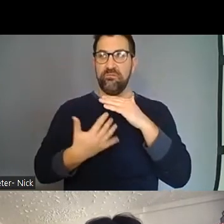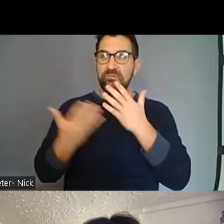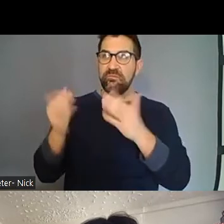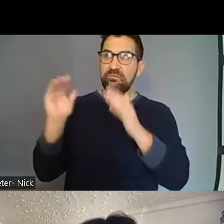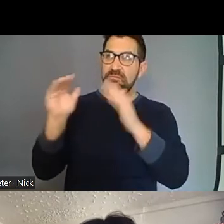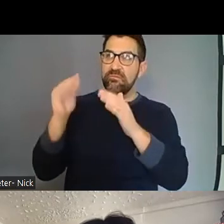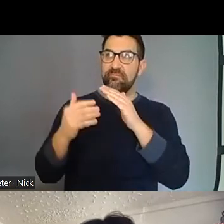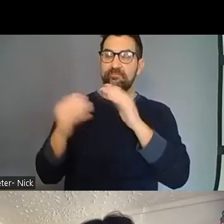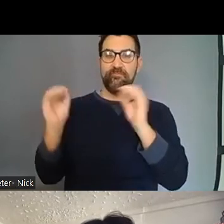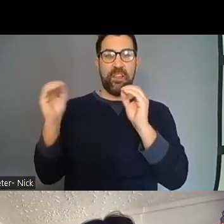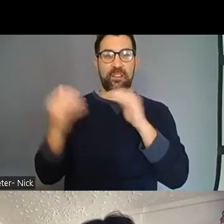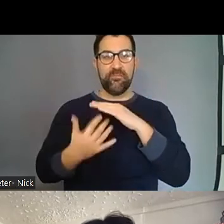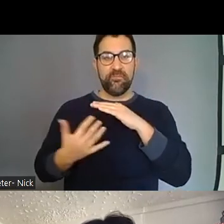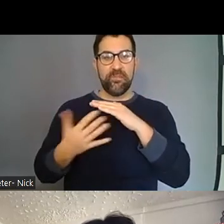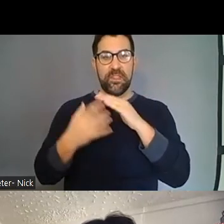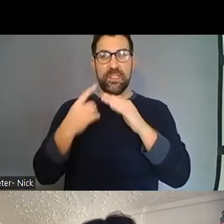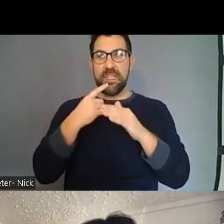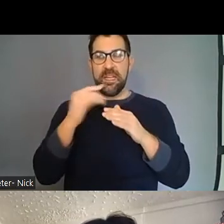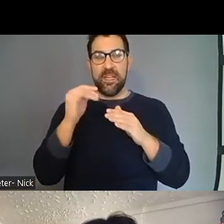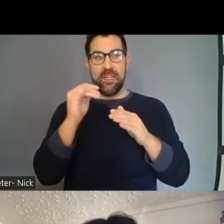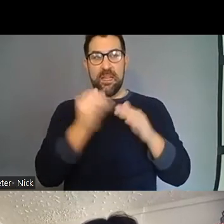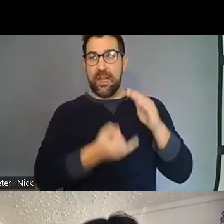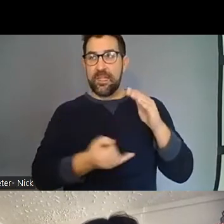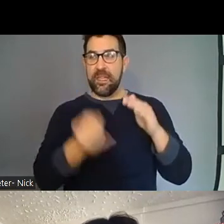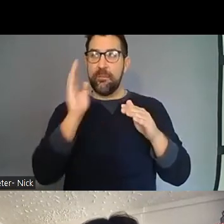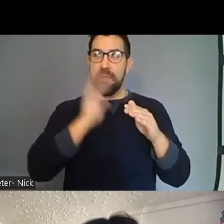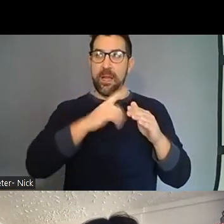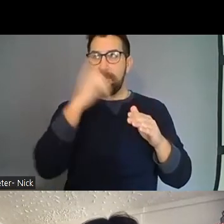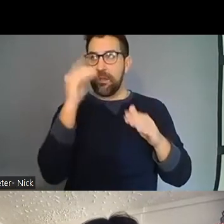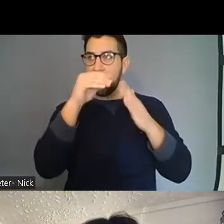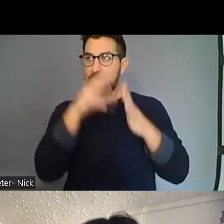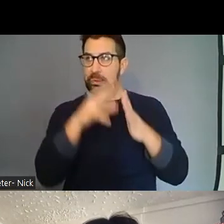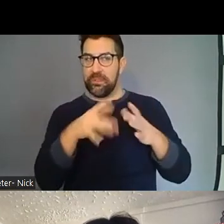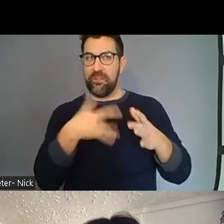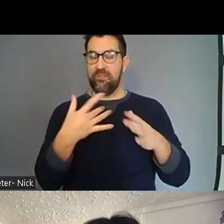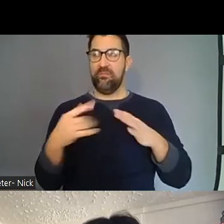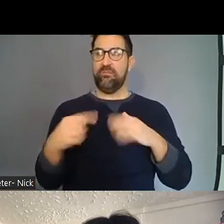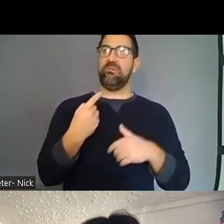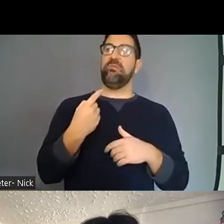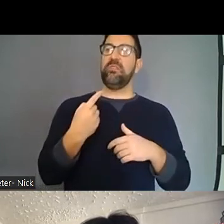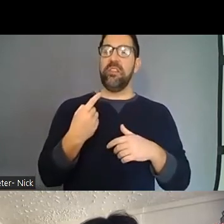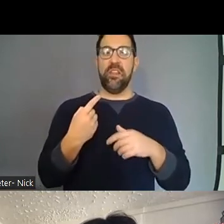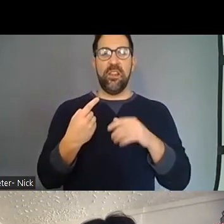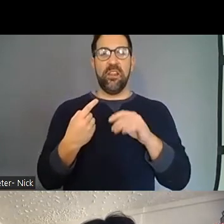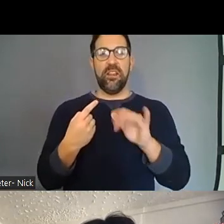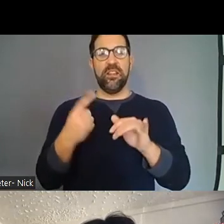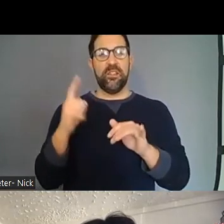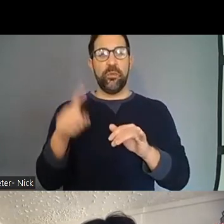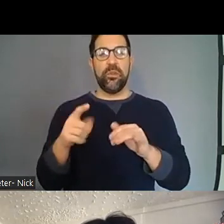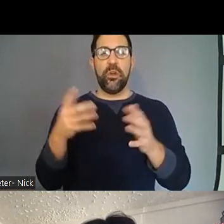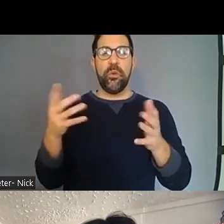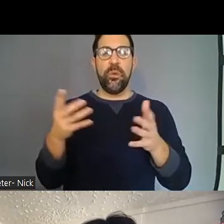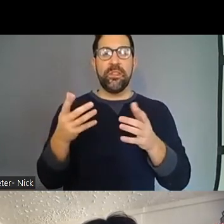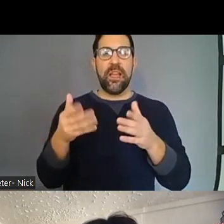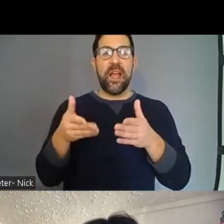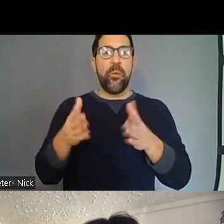implicating, isolating Black and Brown students in particular ways. So yeah, that's the question. So what are the conditions and practices, the